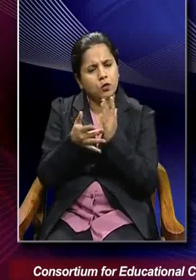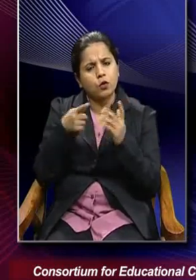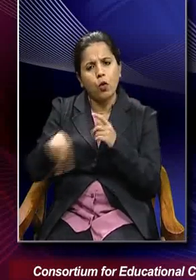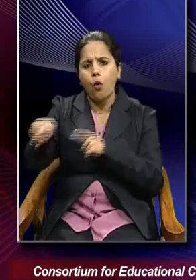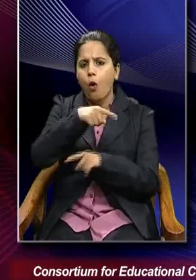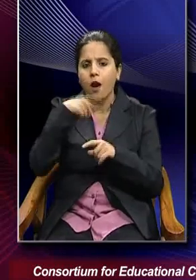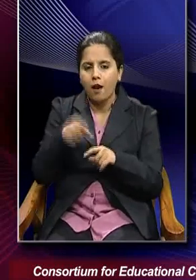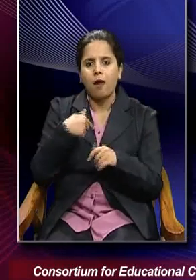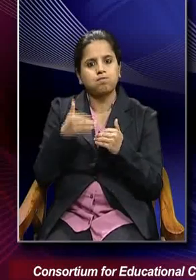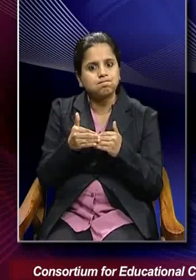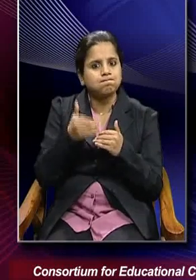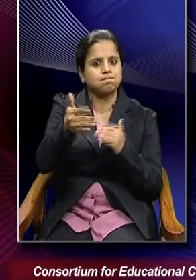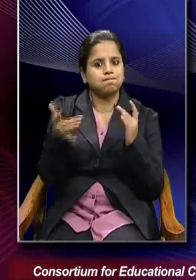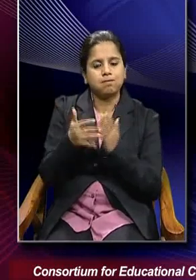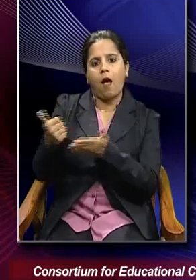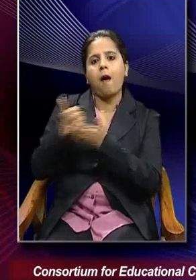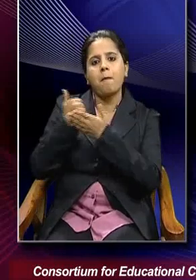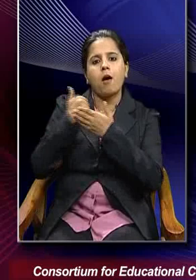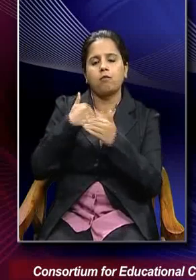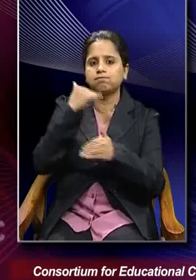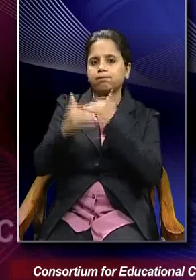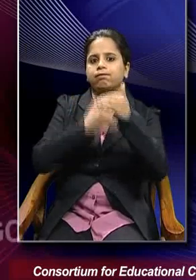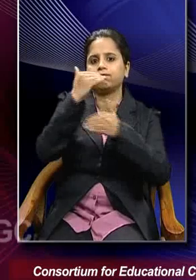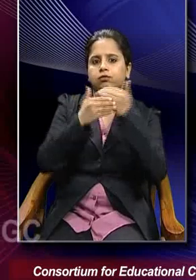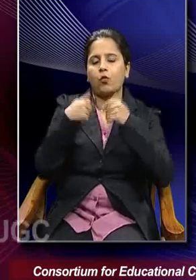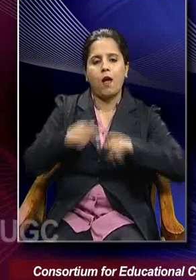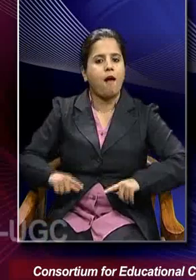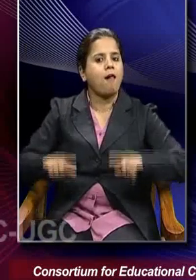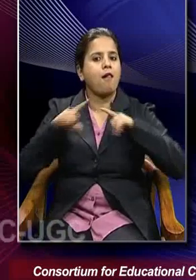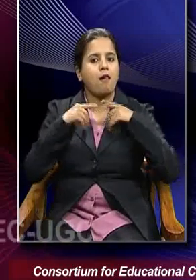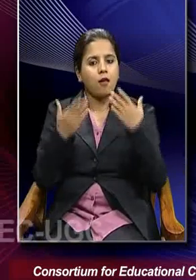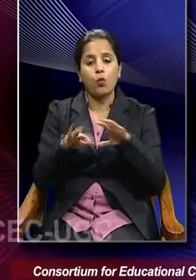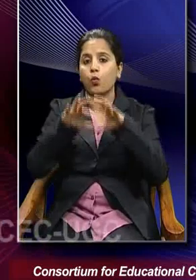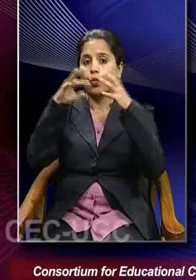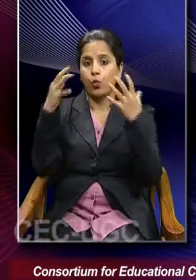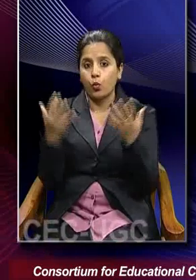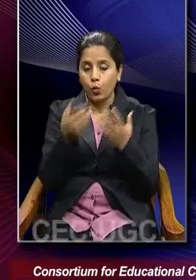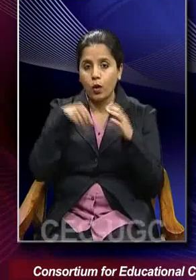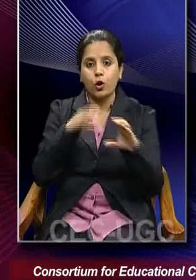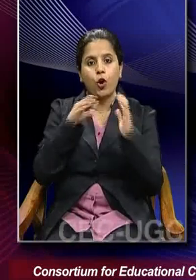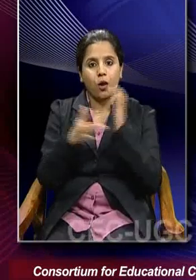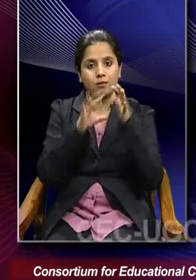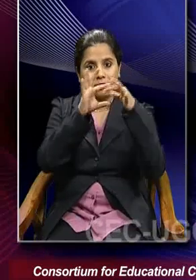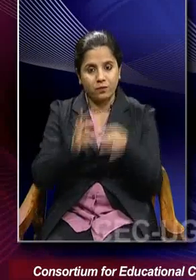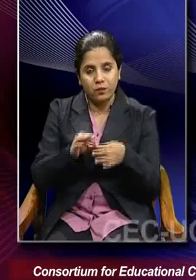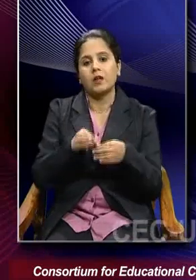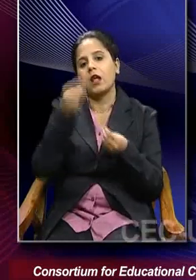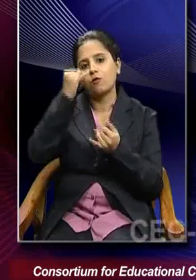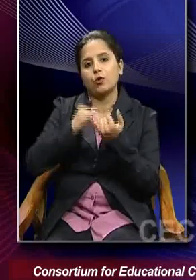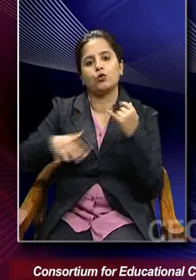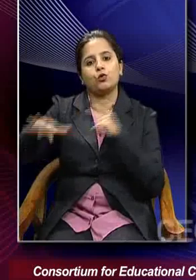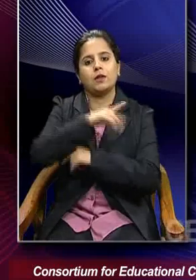us all ahead and progressive in life. World Telecommunication and Information Society